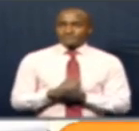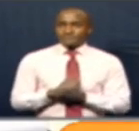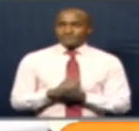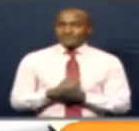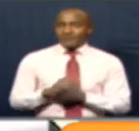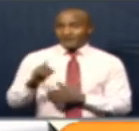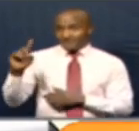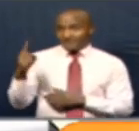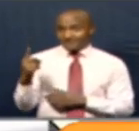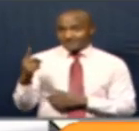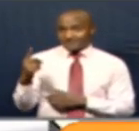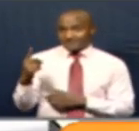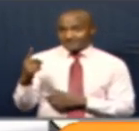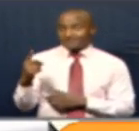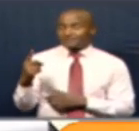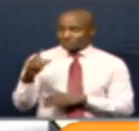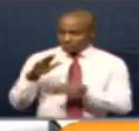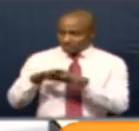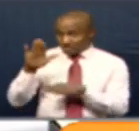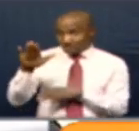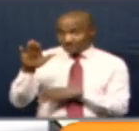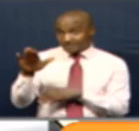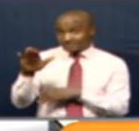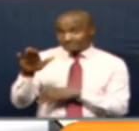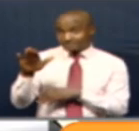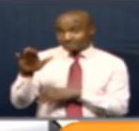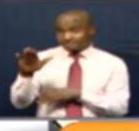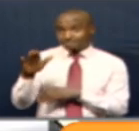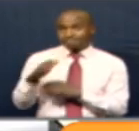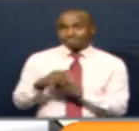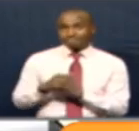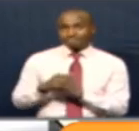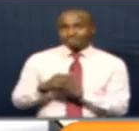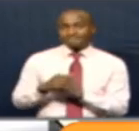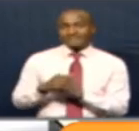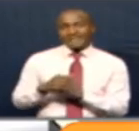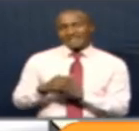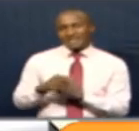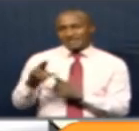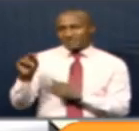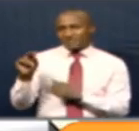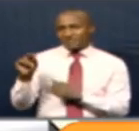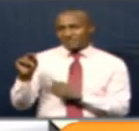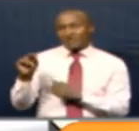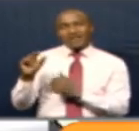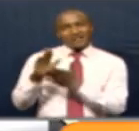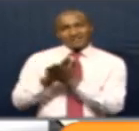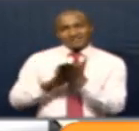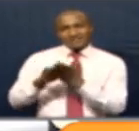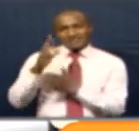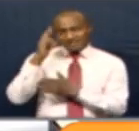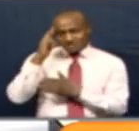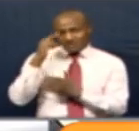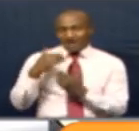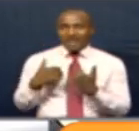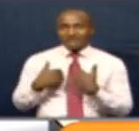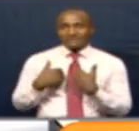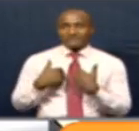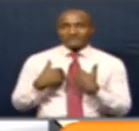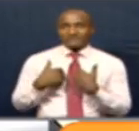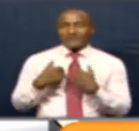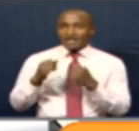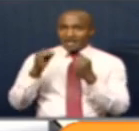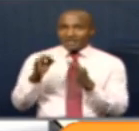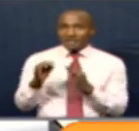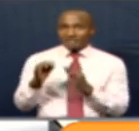First and foremost, good evening once again. And I'll say no, for a very basic reason. If you are